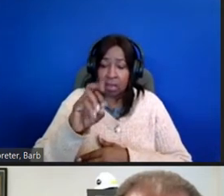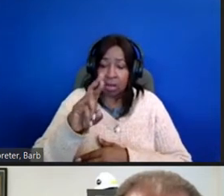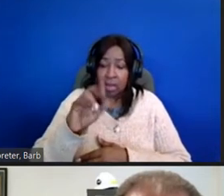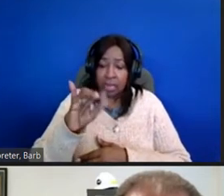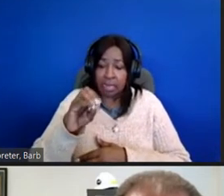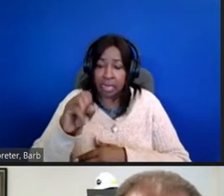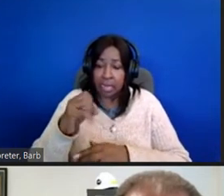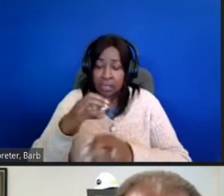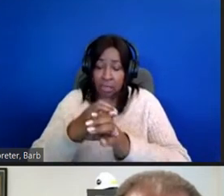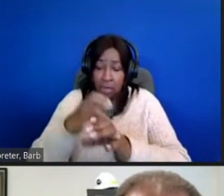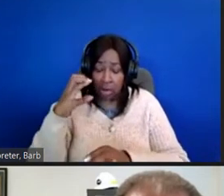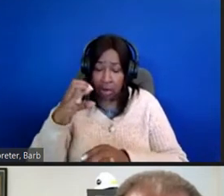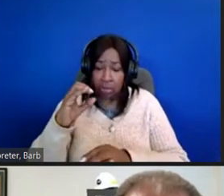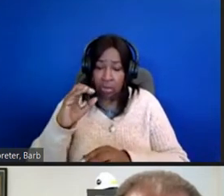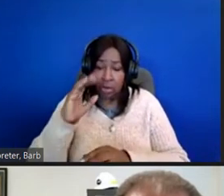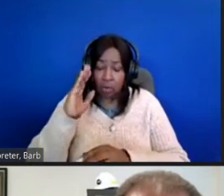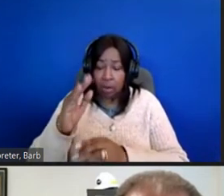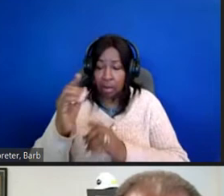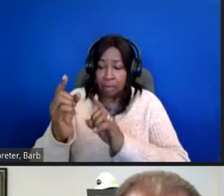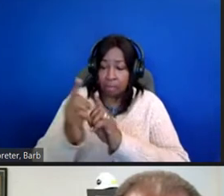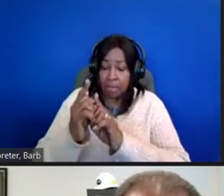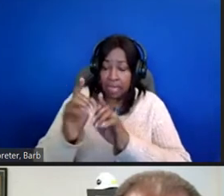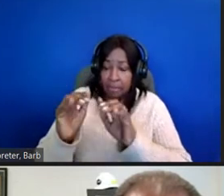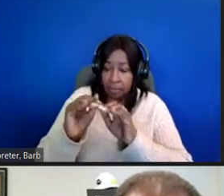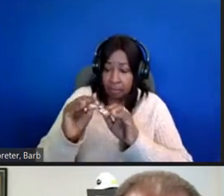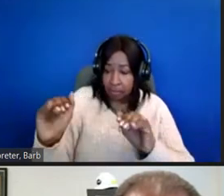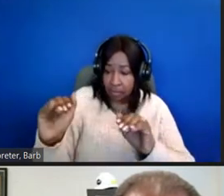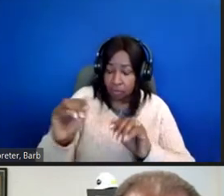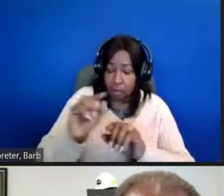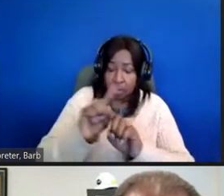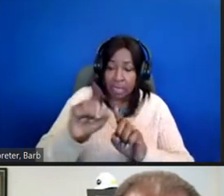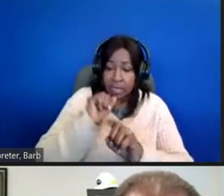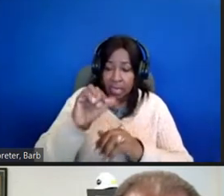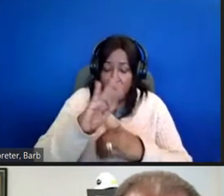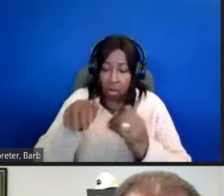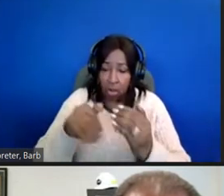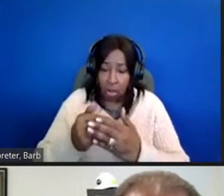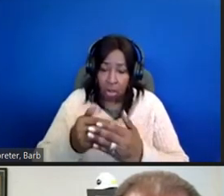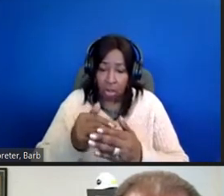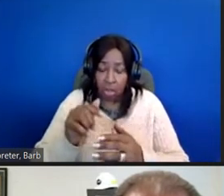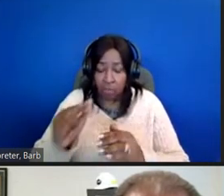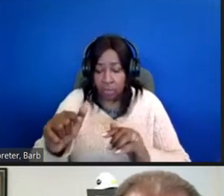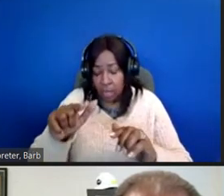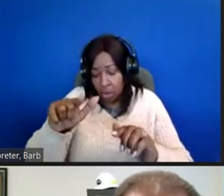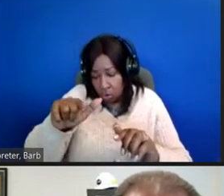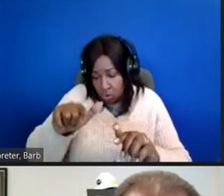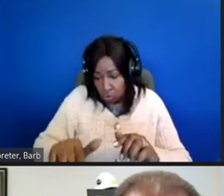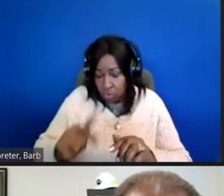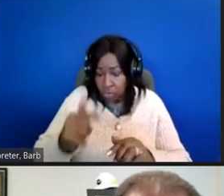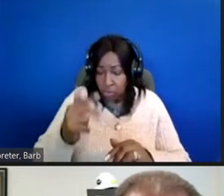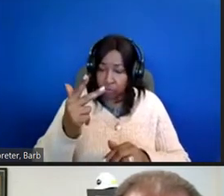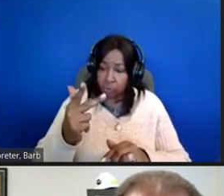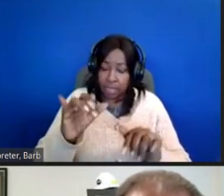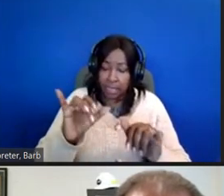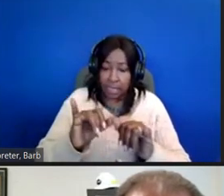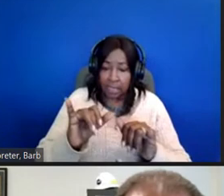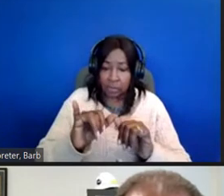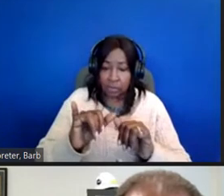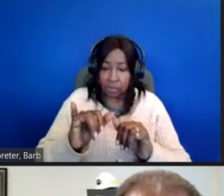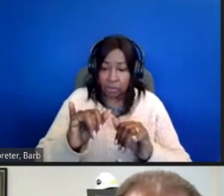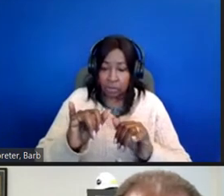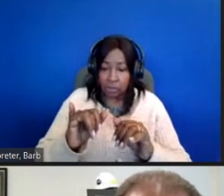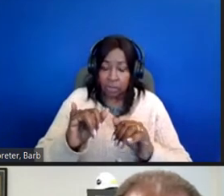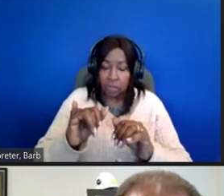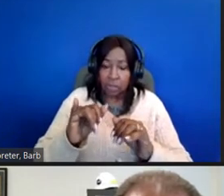all of them. So they do lower to about 3 inches to reach the height of 42